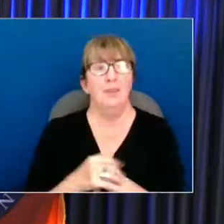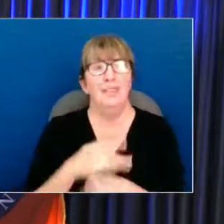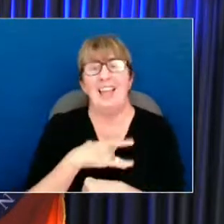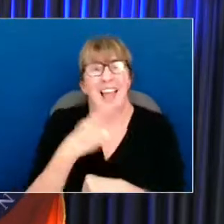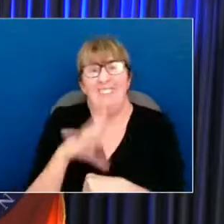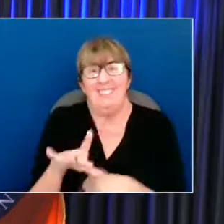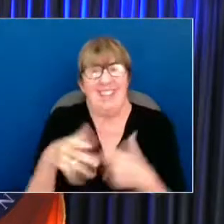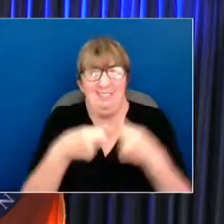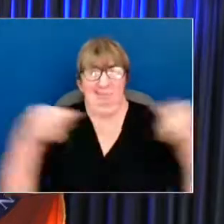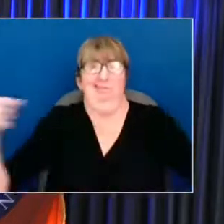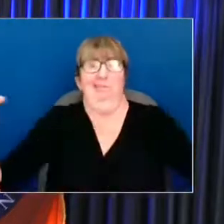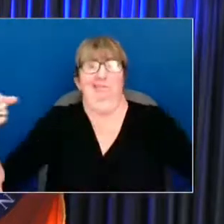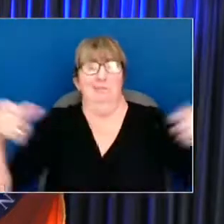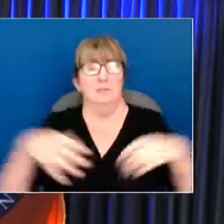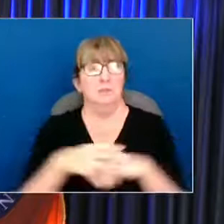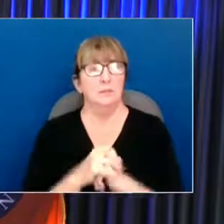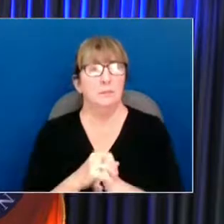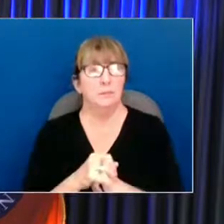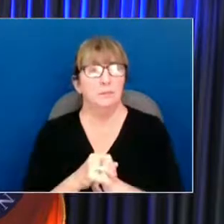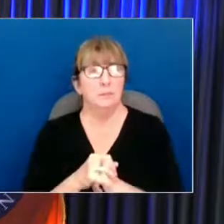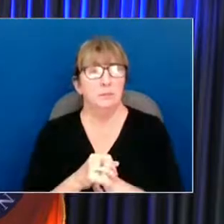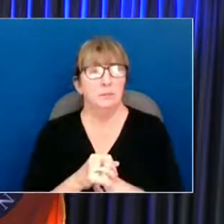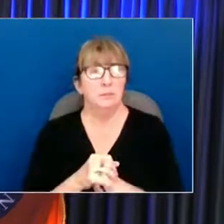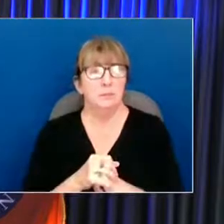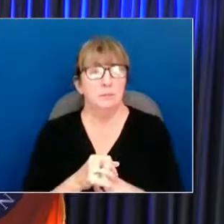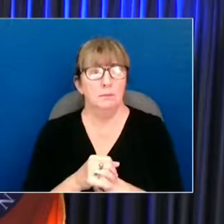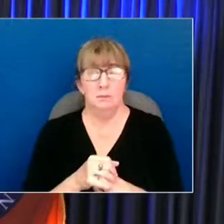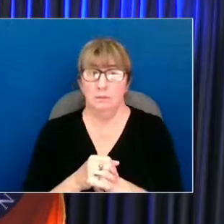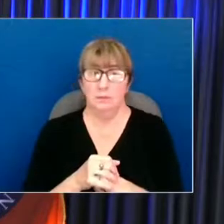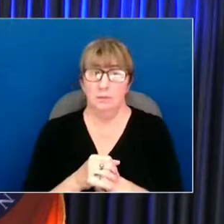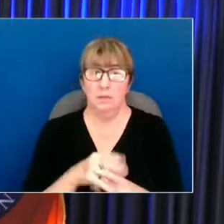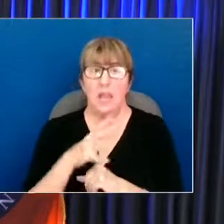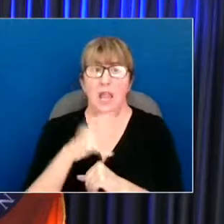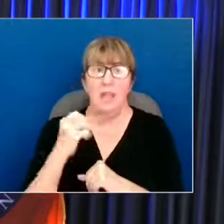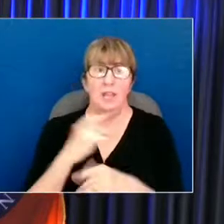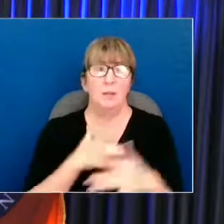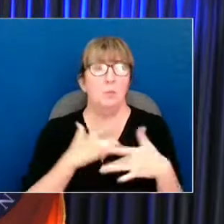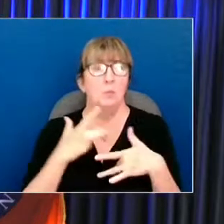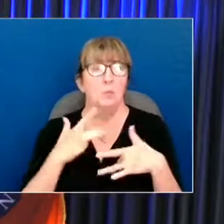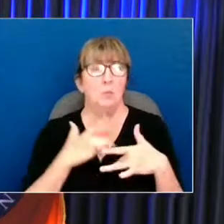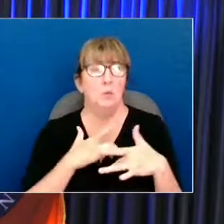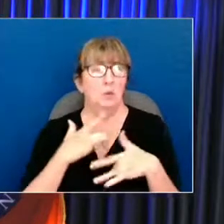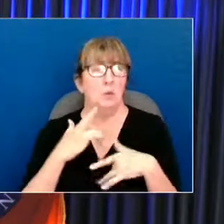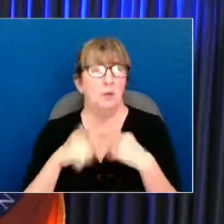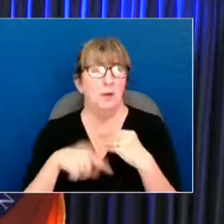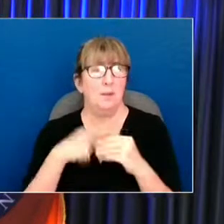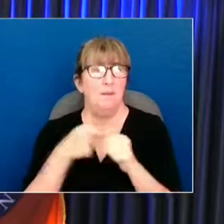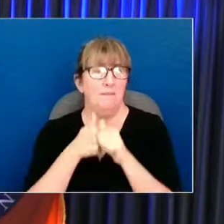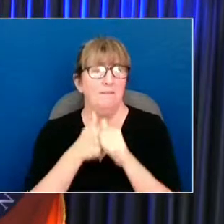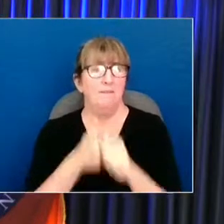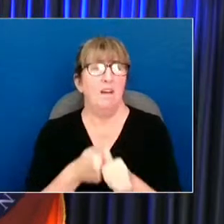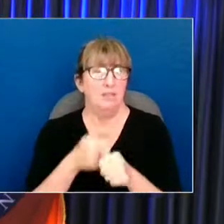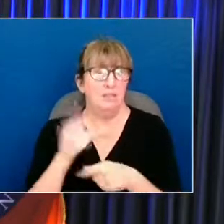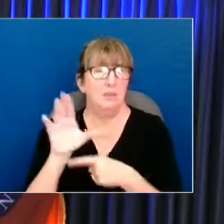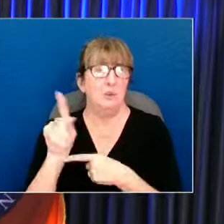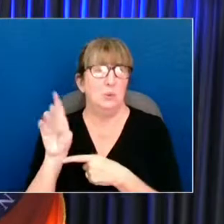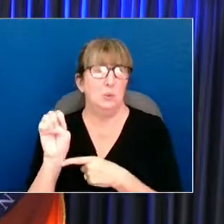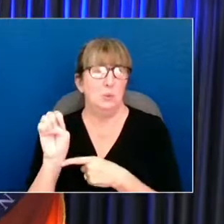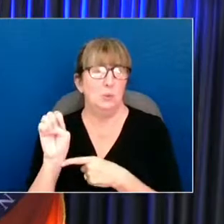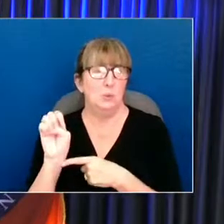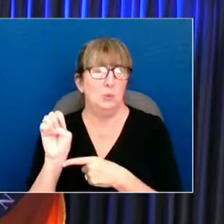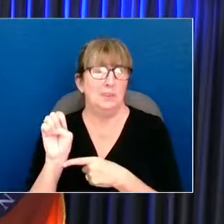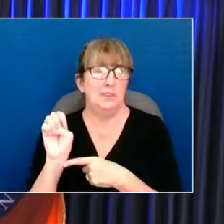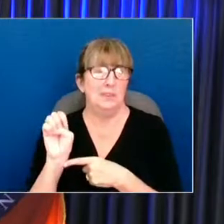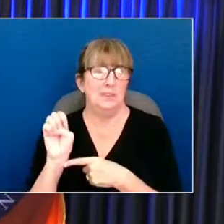looks. I'm gonna leave the spreader on it. I'm just gonna And I'm worried about code. Too much military